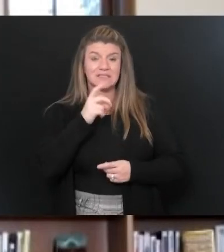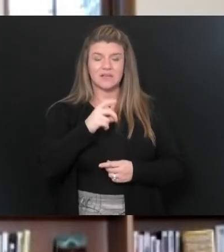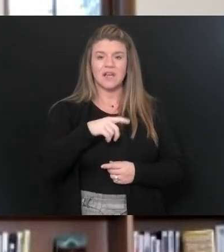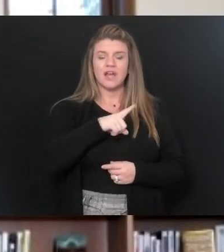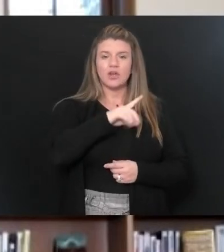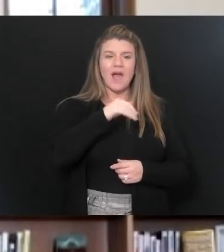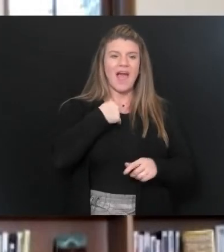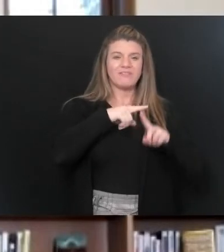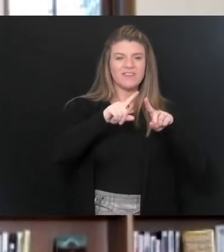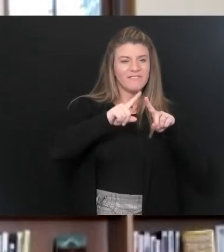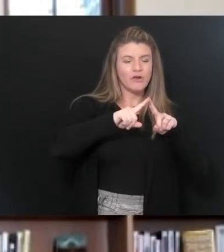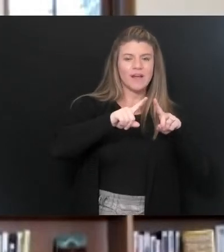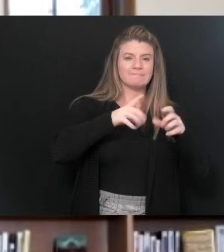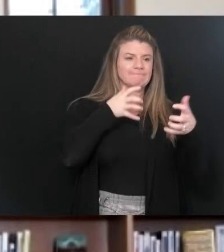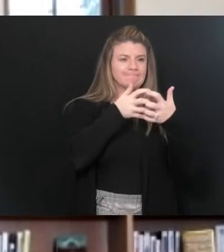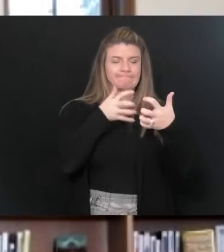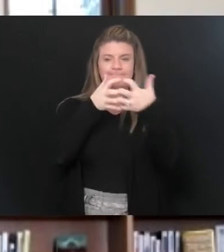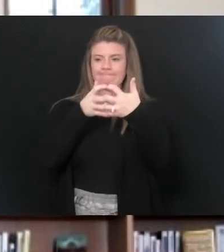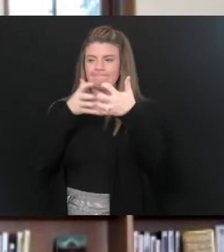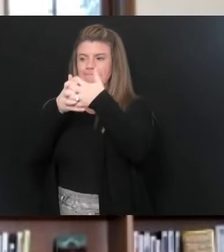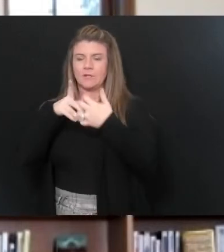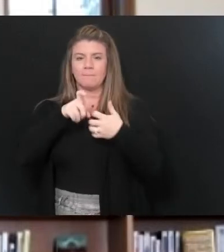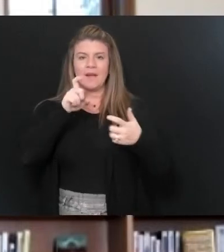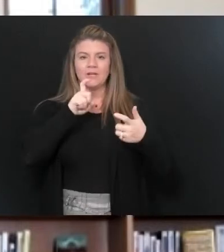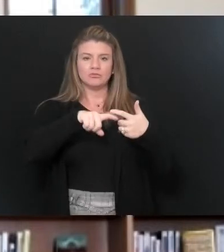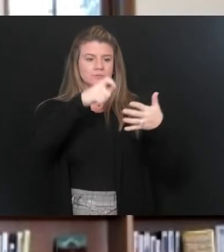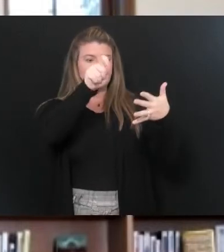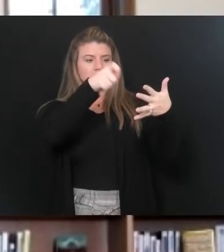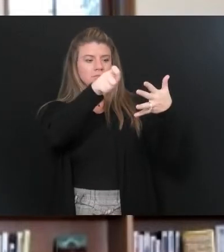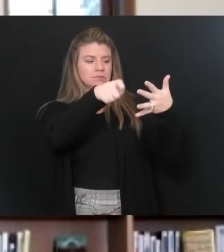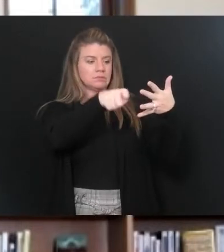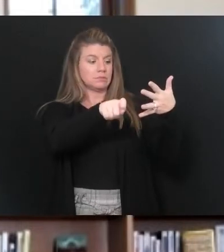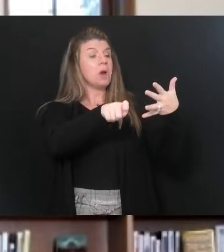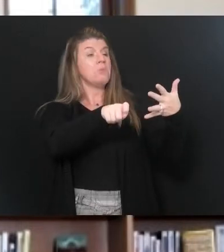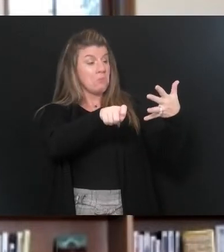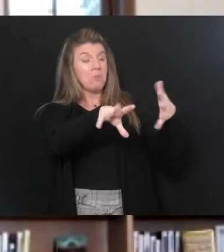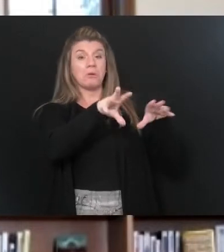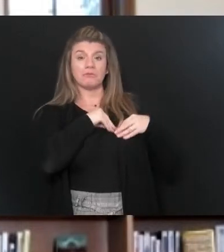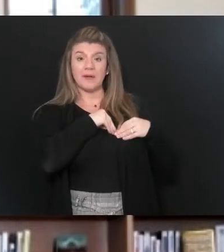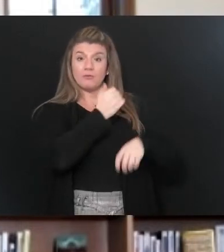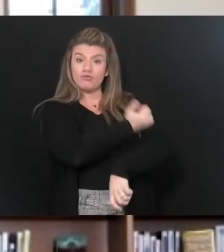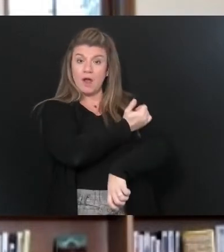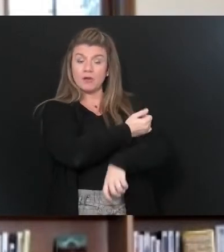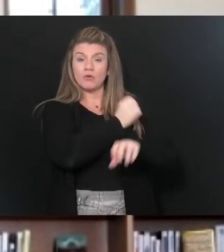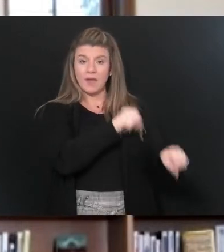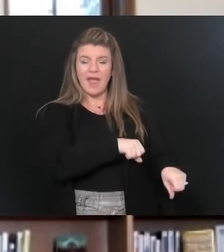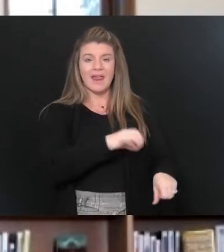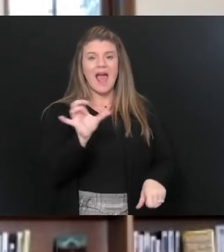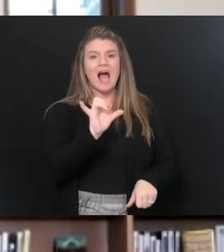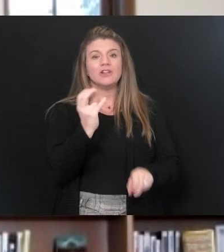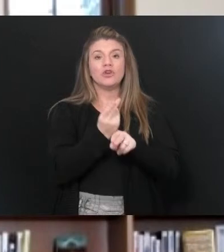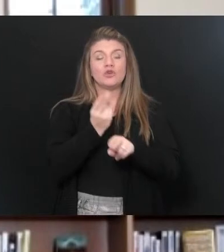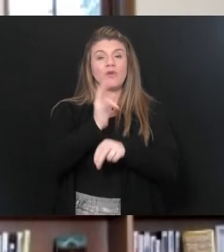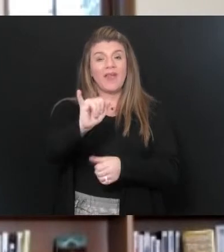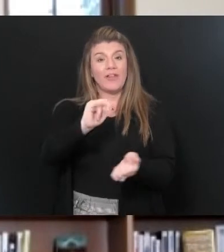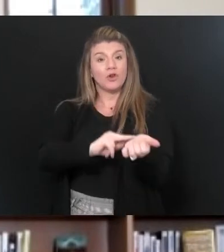But there is certain criteria that you do have to meet to qualify for this drug. This drug is also utilized in the nursing